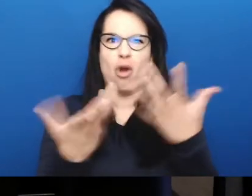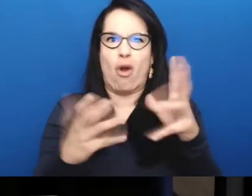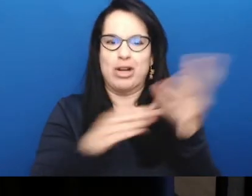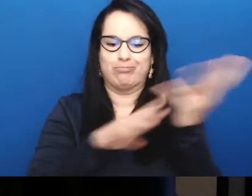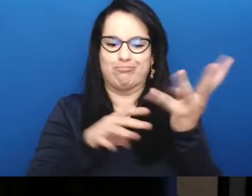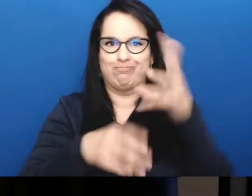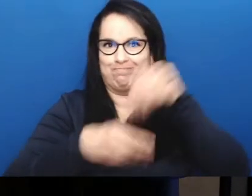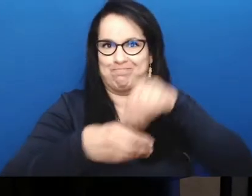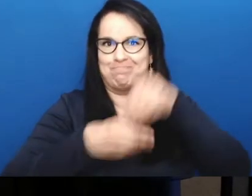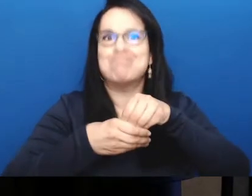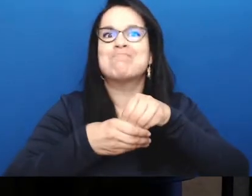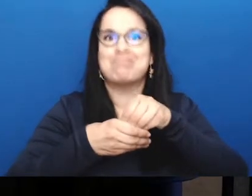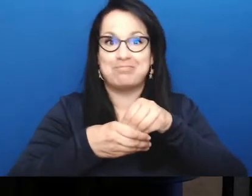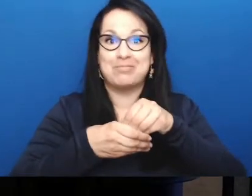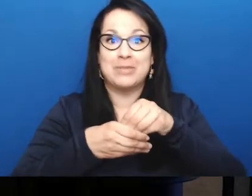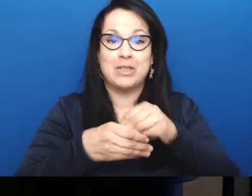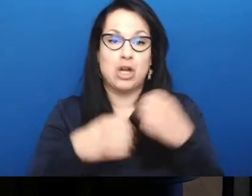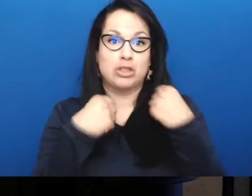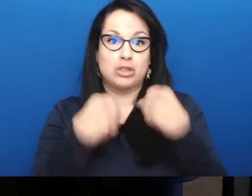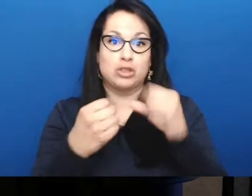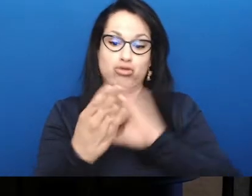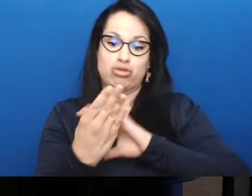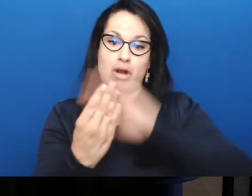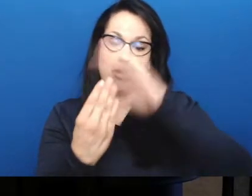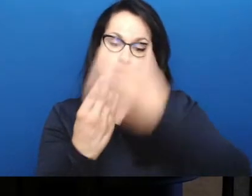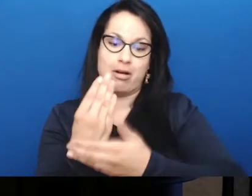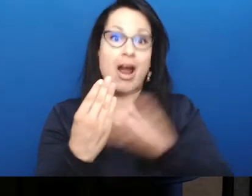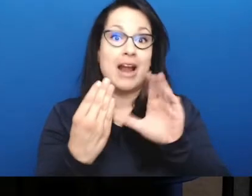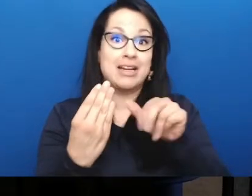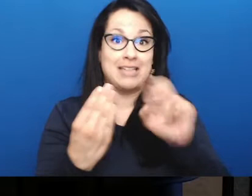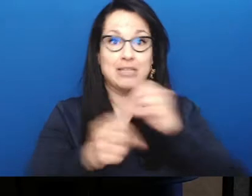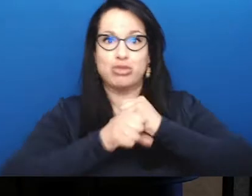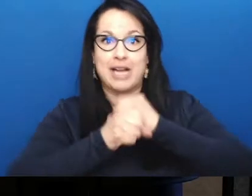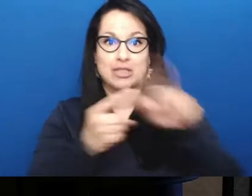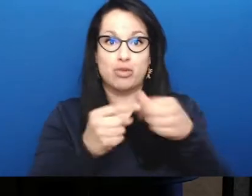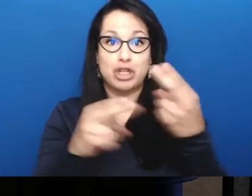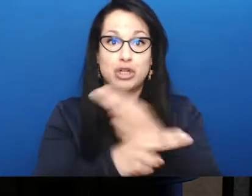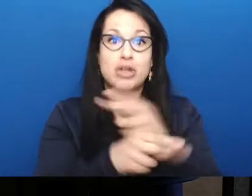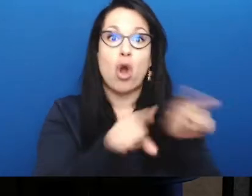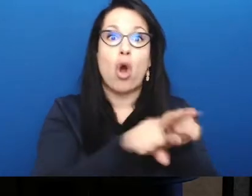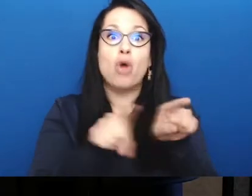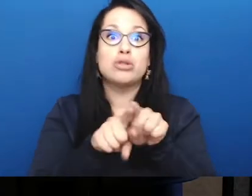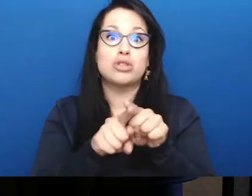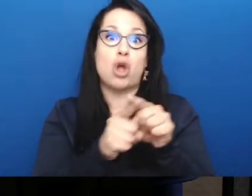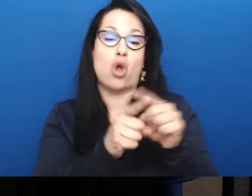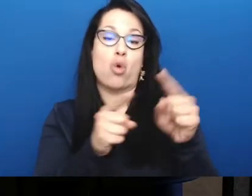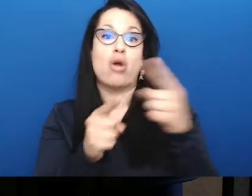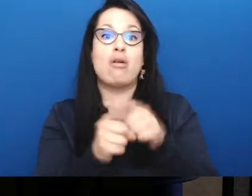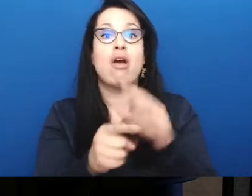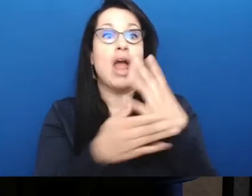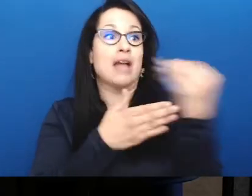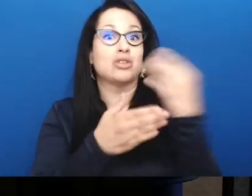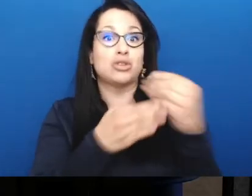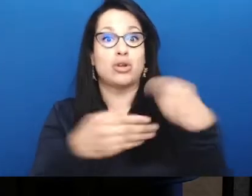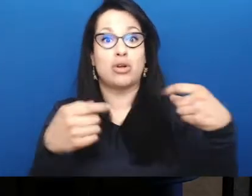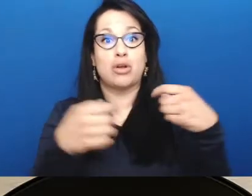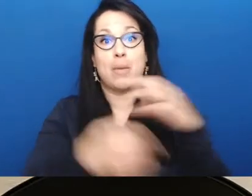heavy-duty case protects the iPad while in use, and an external power pack offers enhanced charging and battery